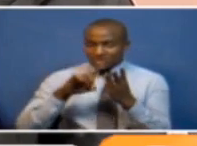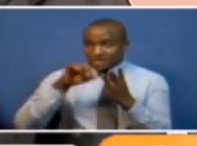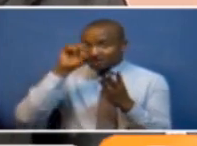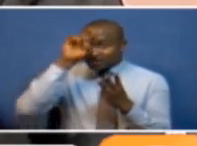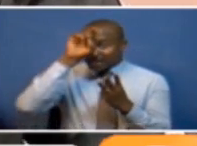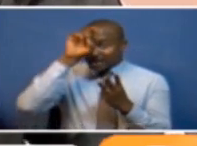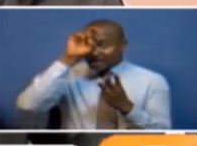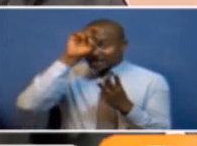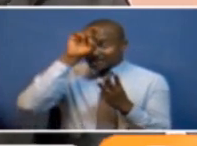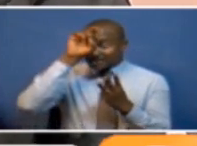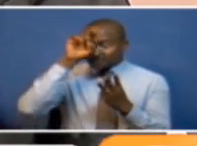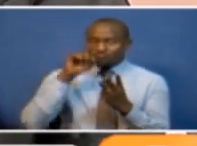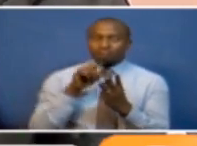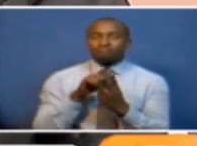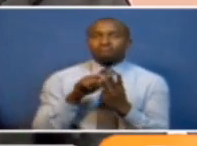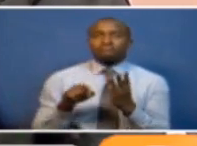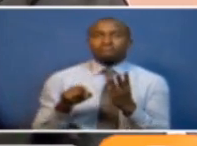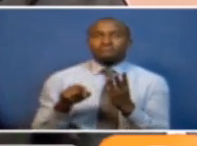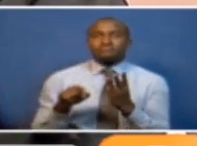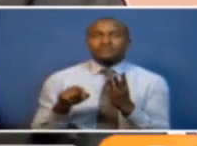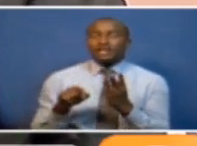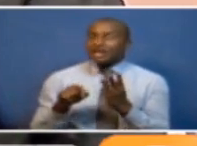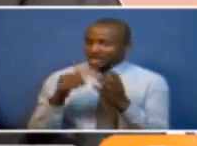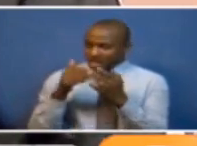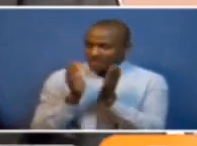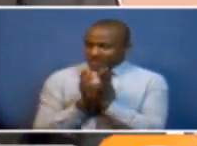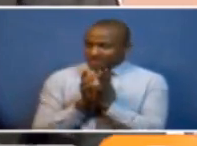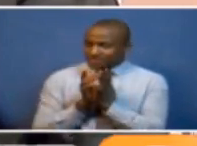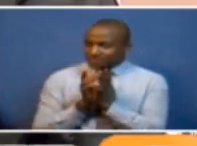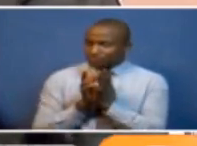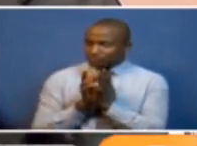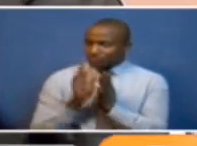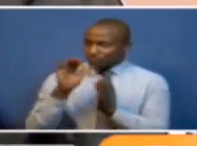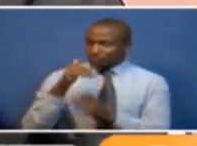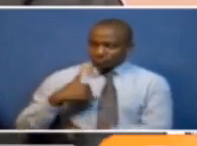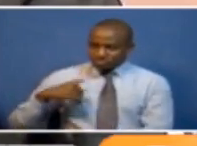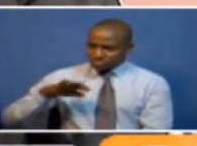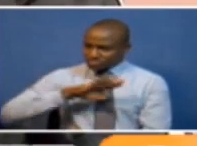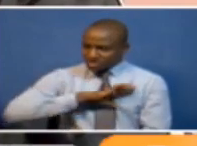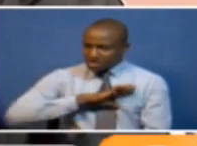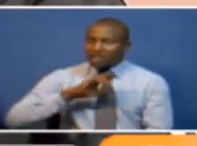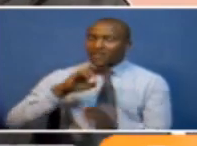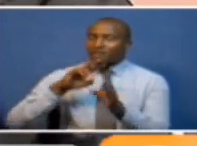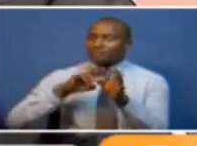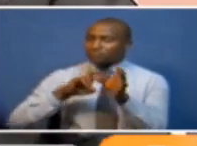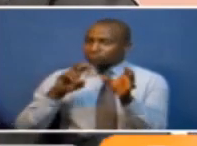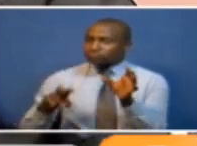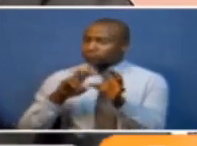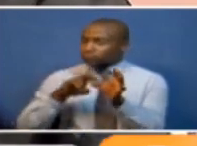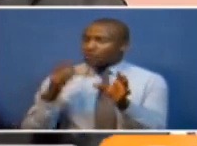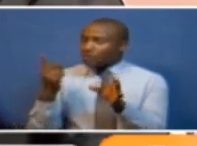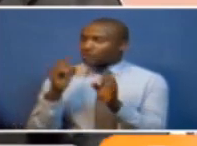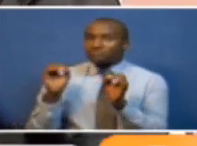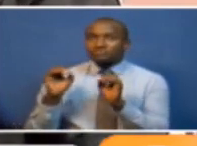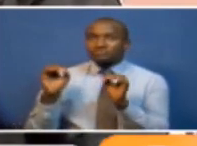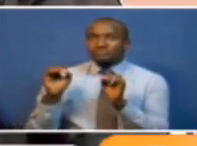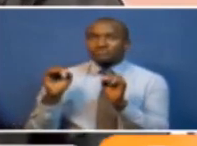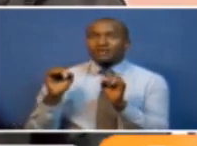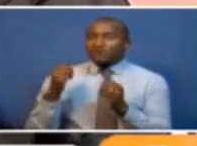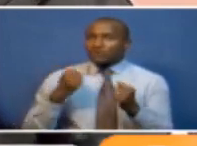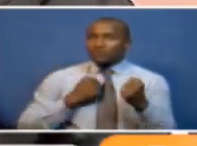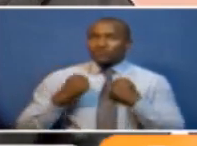that the contractor, the Spanish contractors, have had the termination done on their project. We've had some challenges in